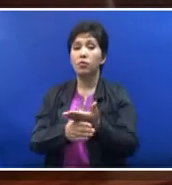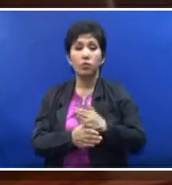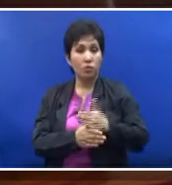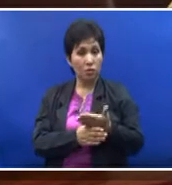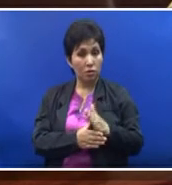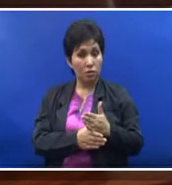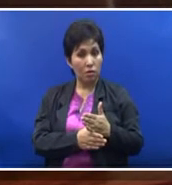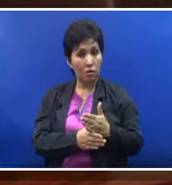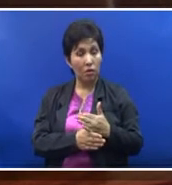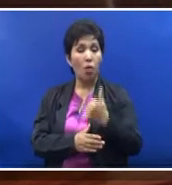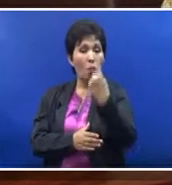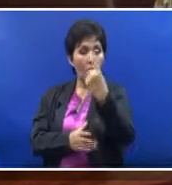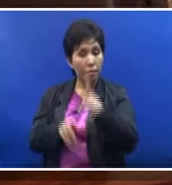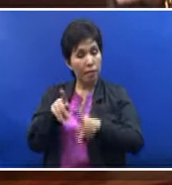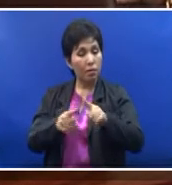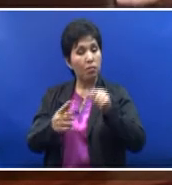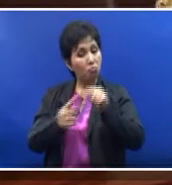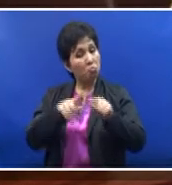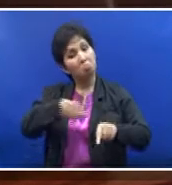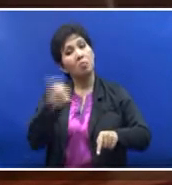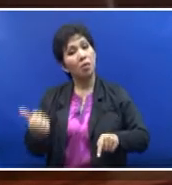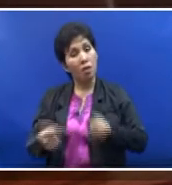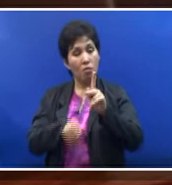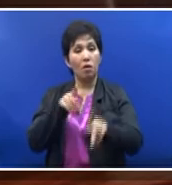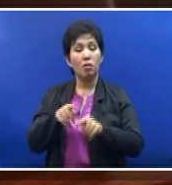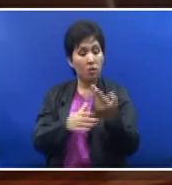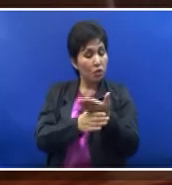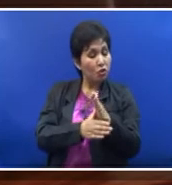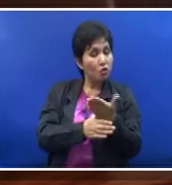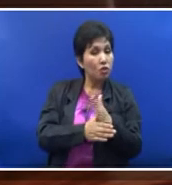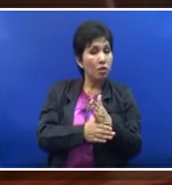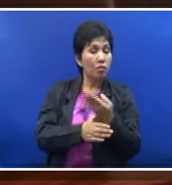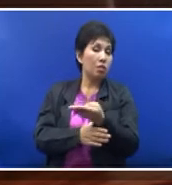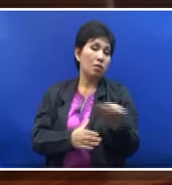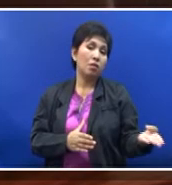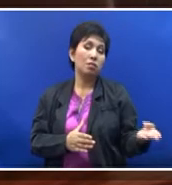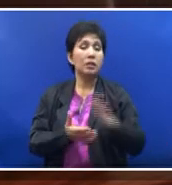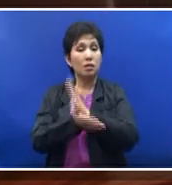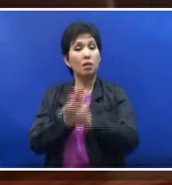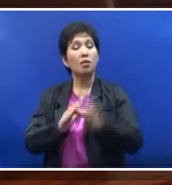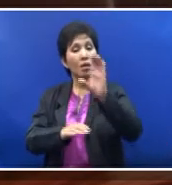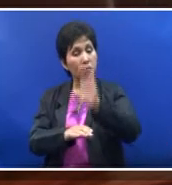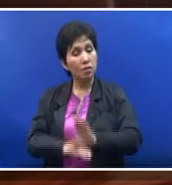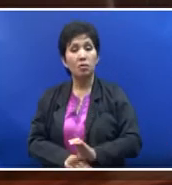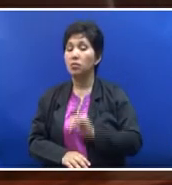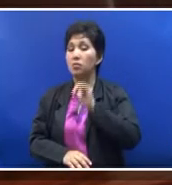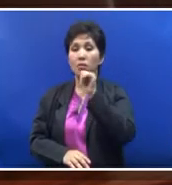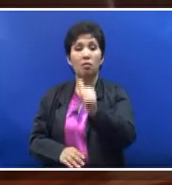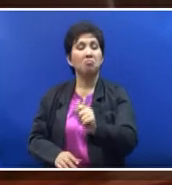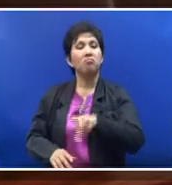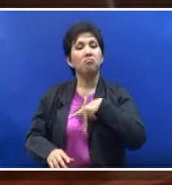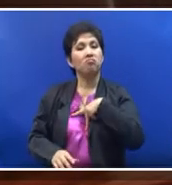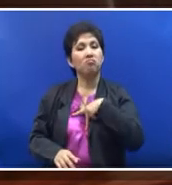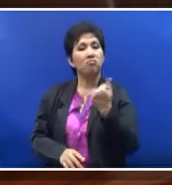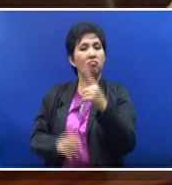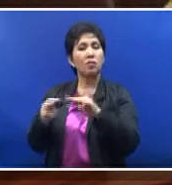that from one people to another people, they share the same thing. Okay, so culture is not belong to an